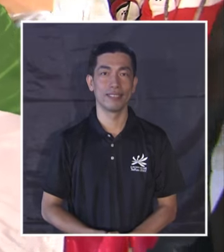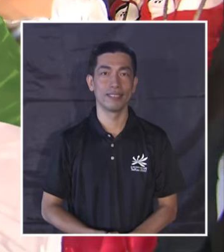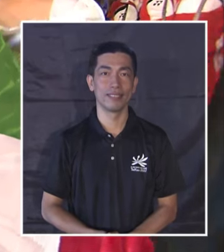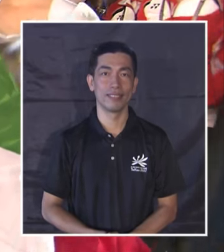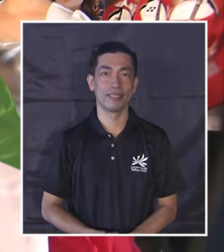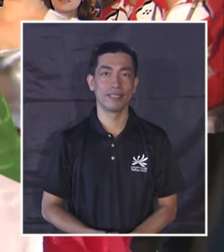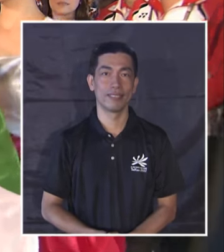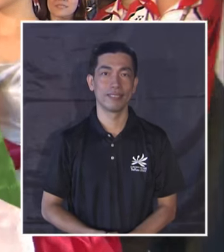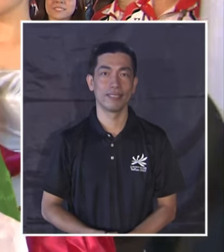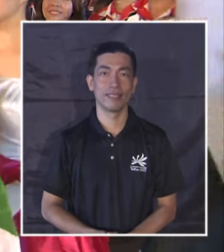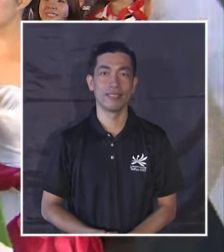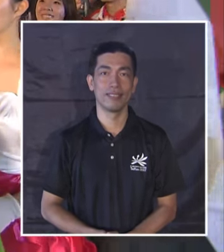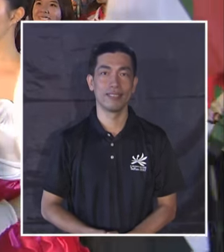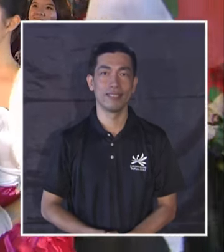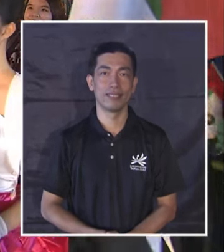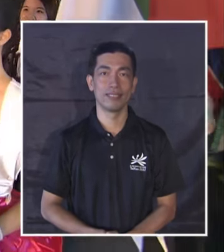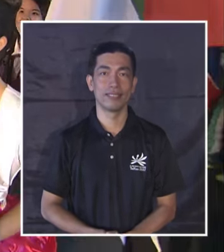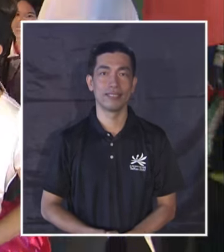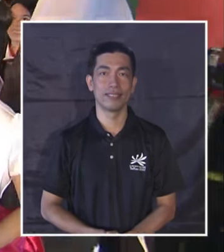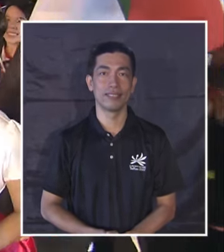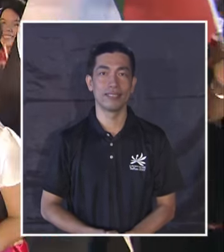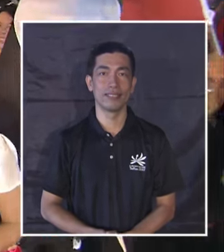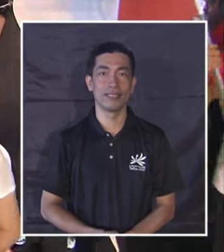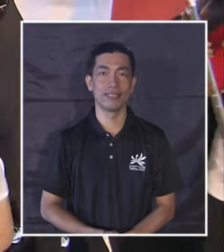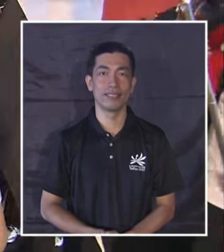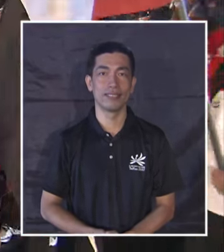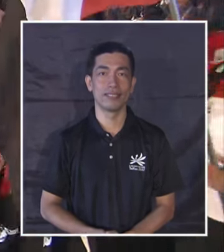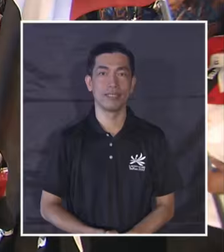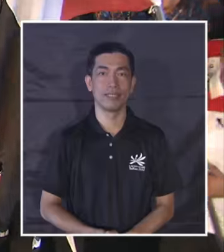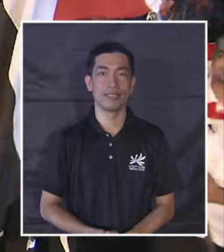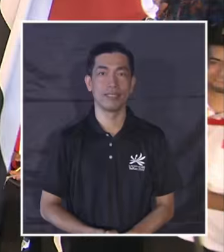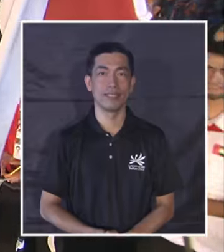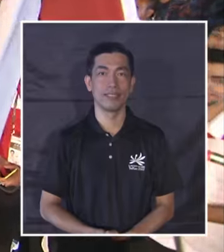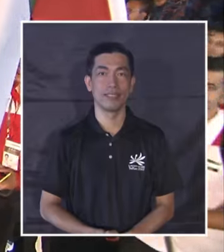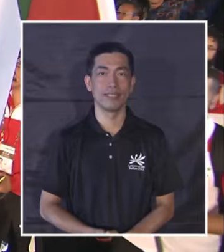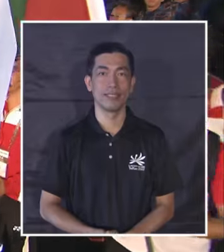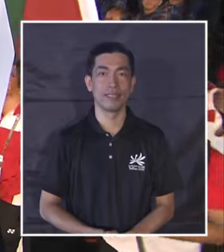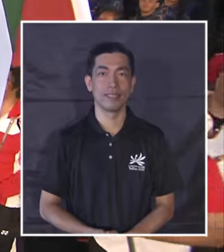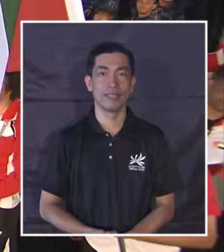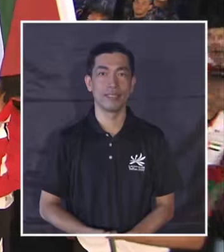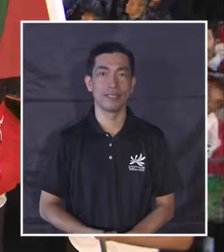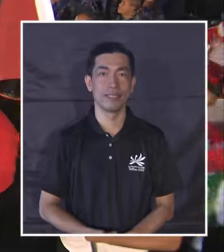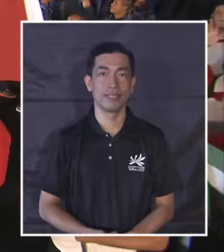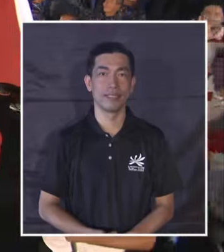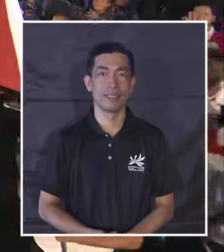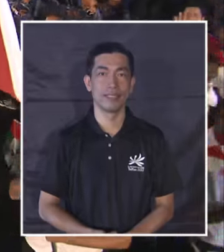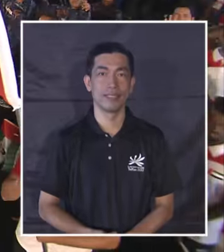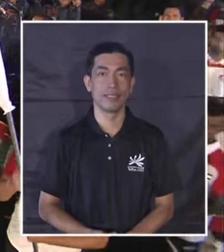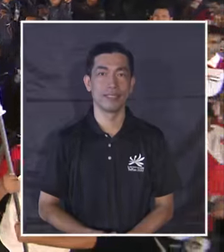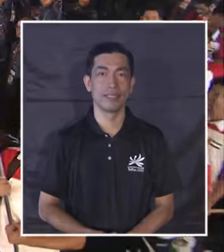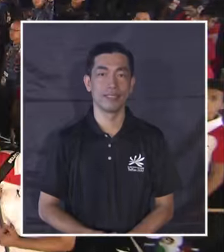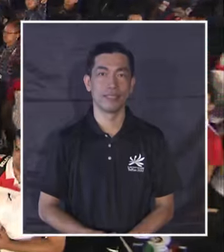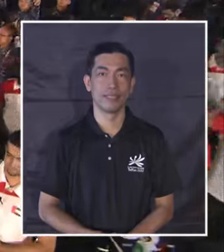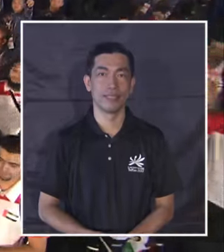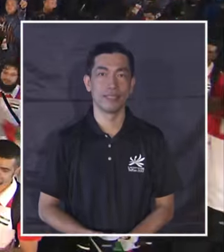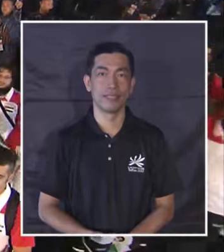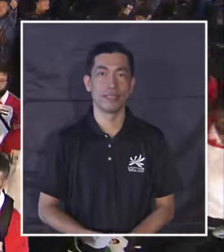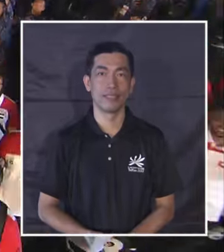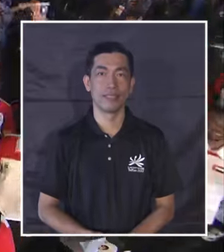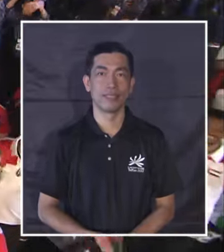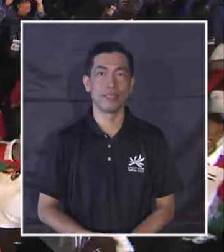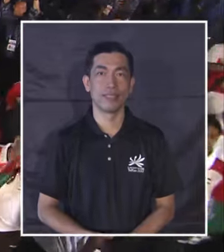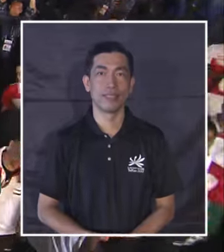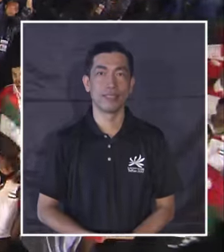Wanneng University, Xinxing High School, and Yuda High School. And you have witnessed students with a